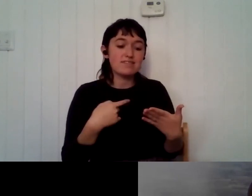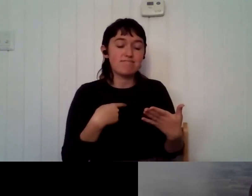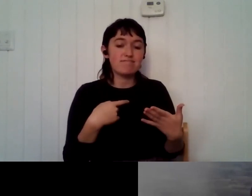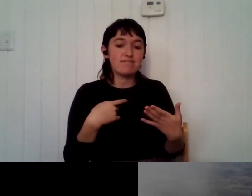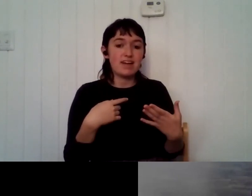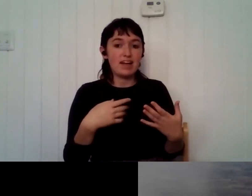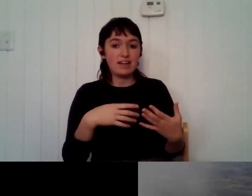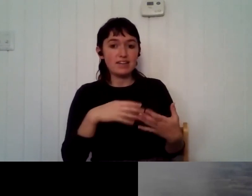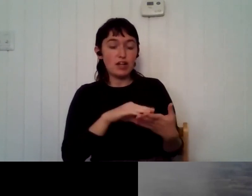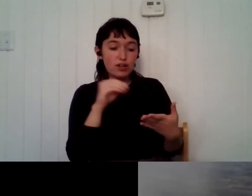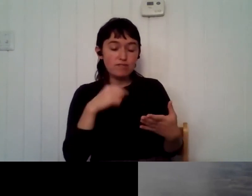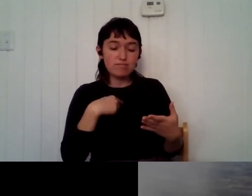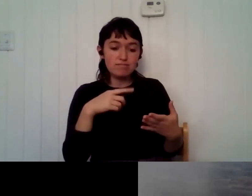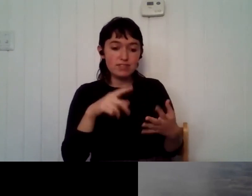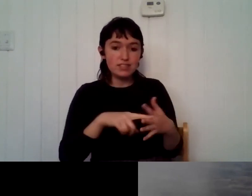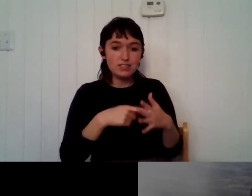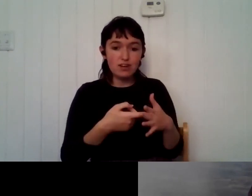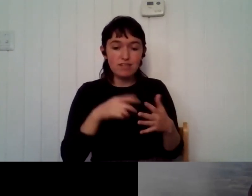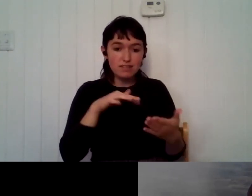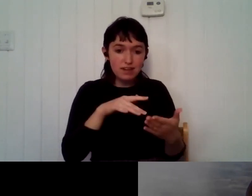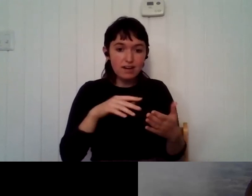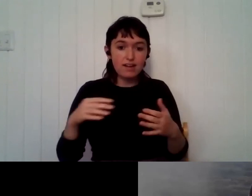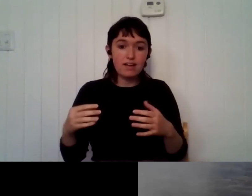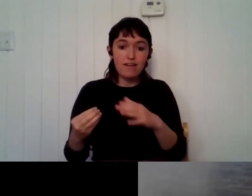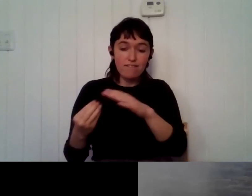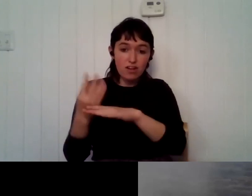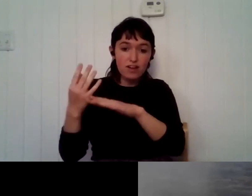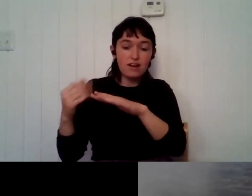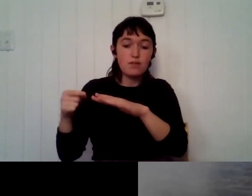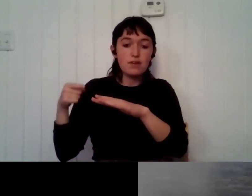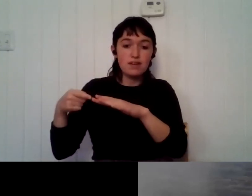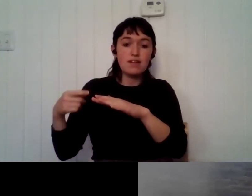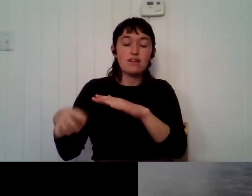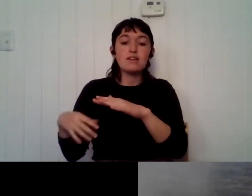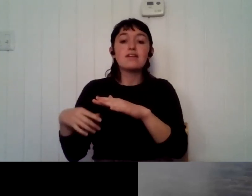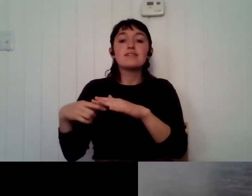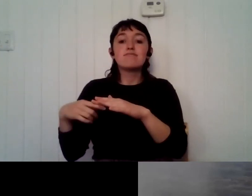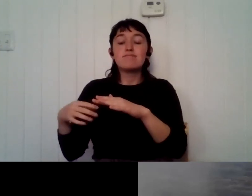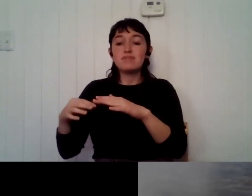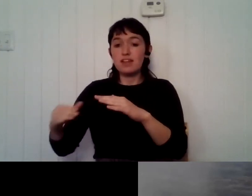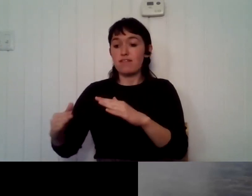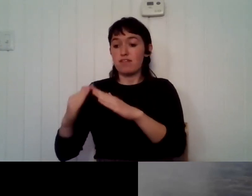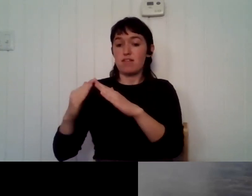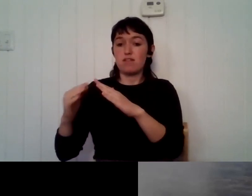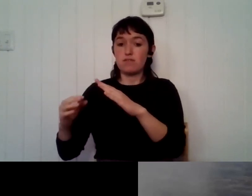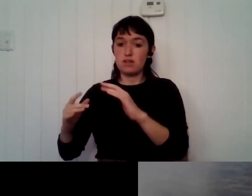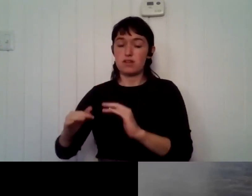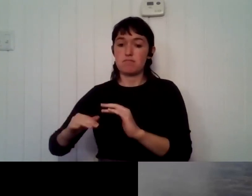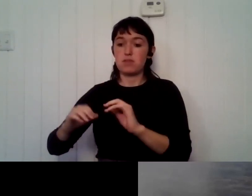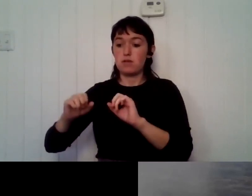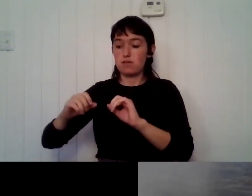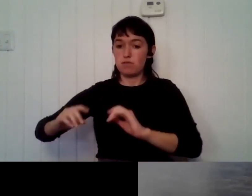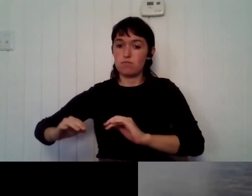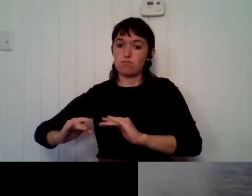studying volcanoes is that volcanoes deform, like the ground moves when there's a volcanic eruption, but sometimes they do it in